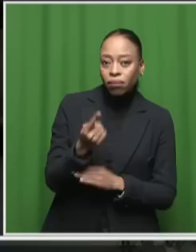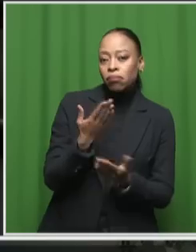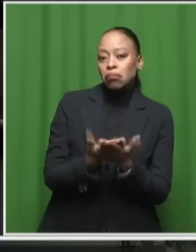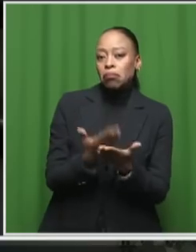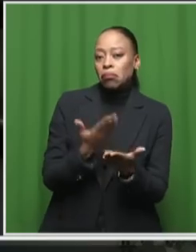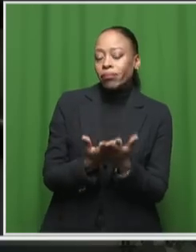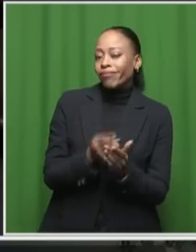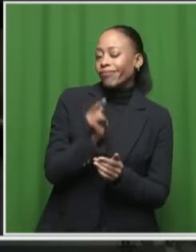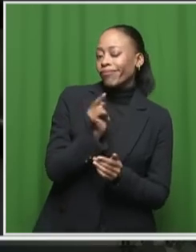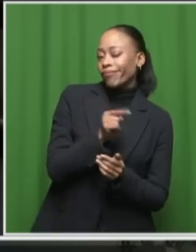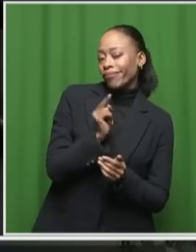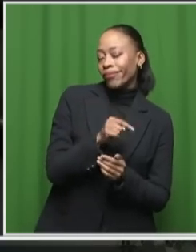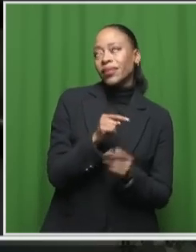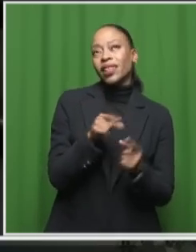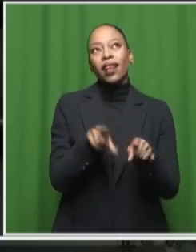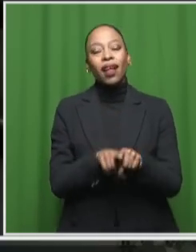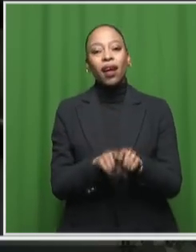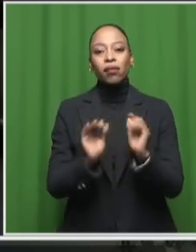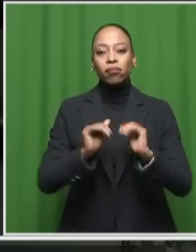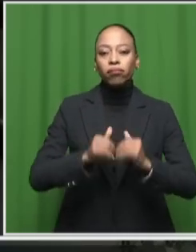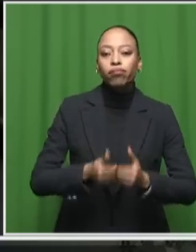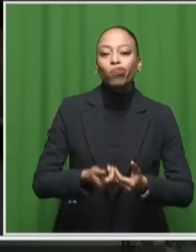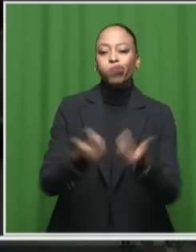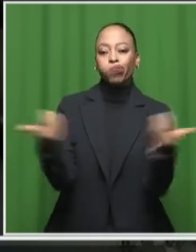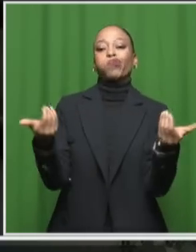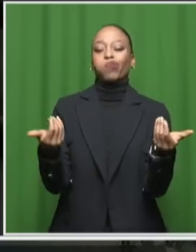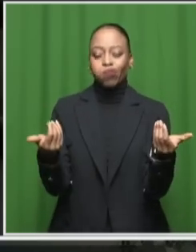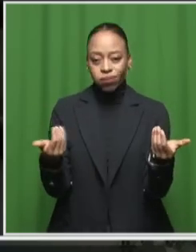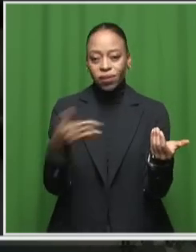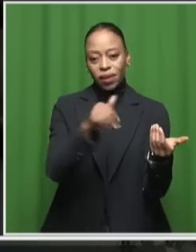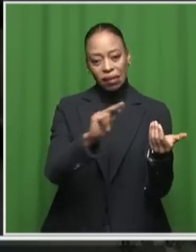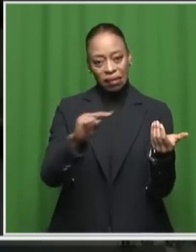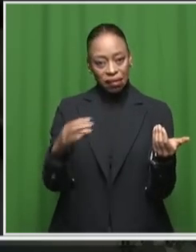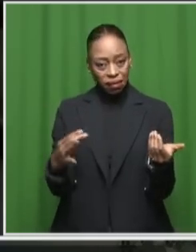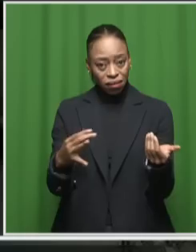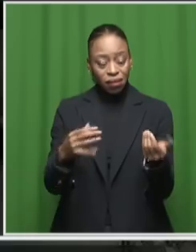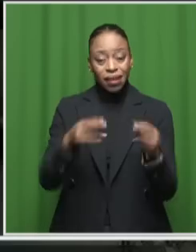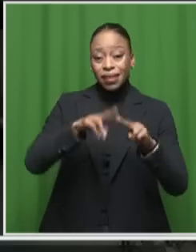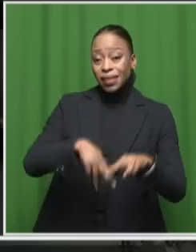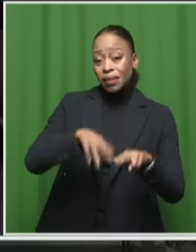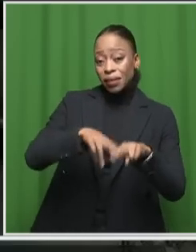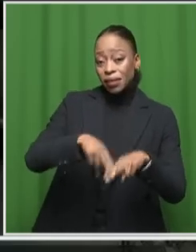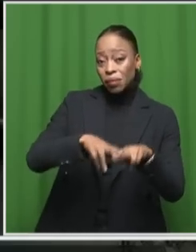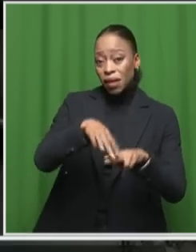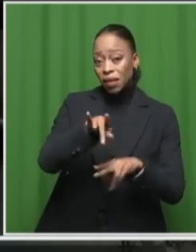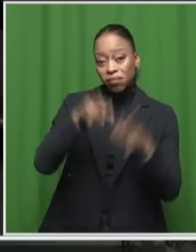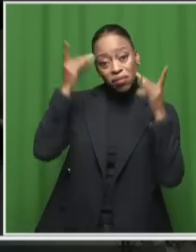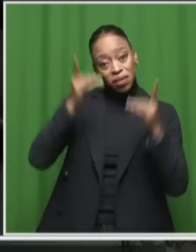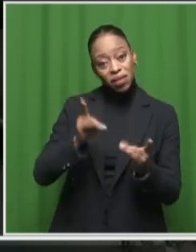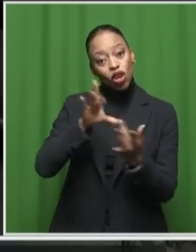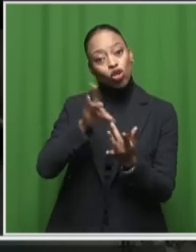be another sort of breakaway in the making, depending on how they choose to go?